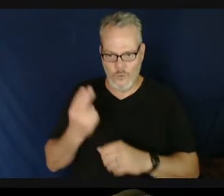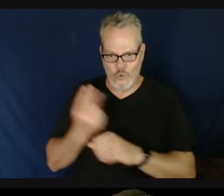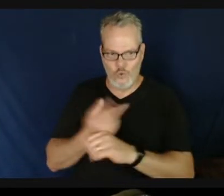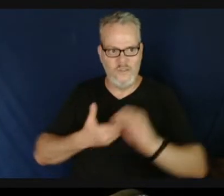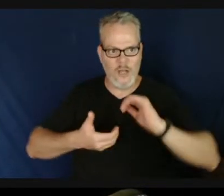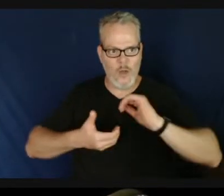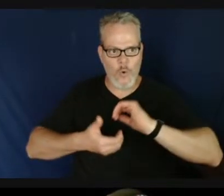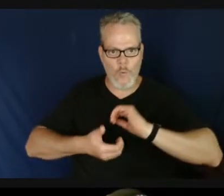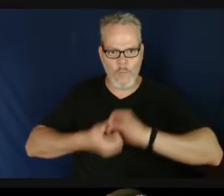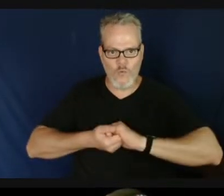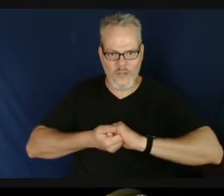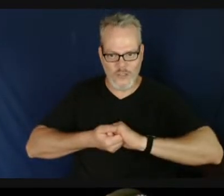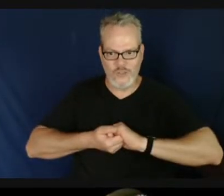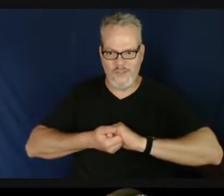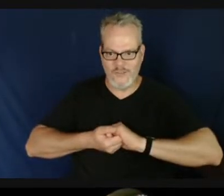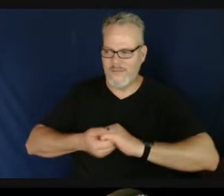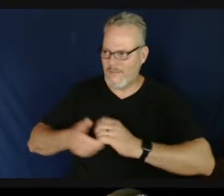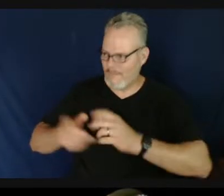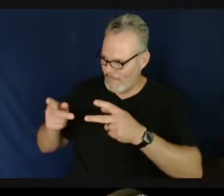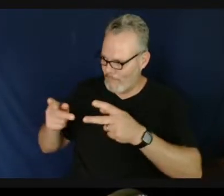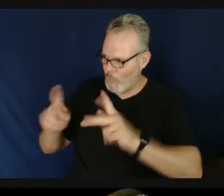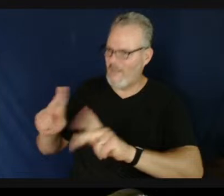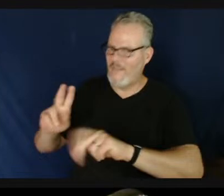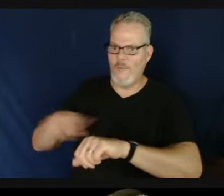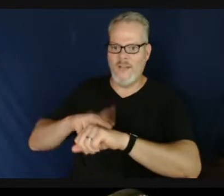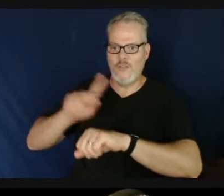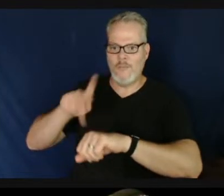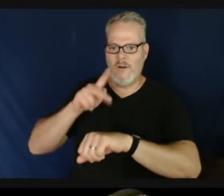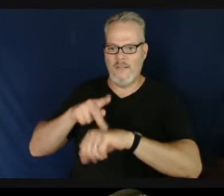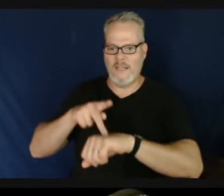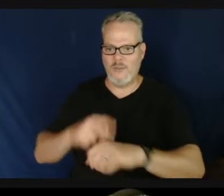and permitting from the national park. So there it is.